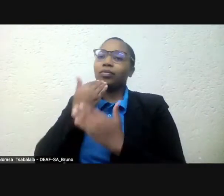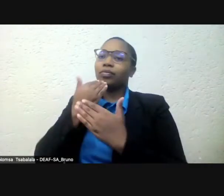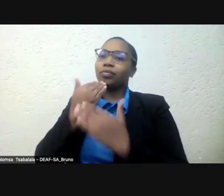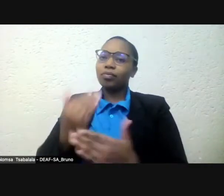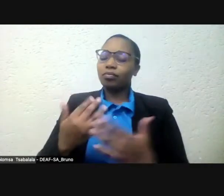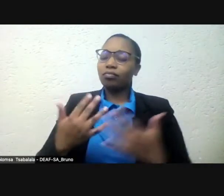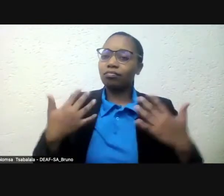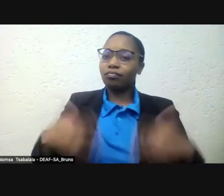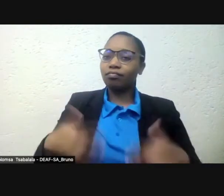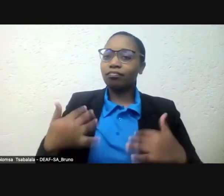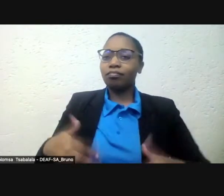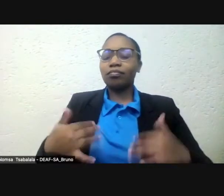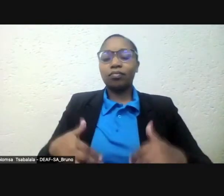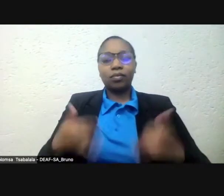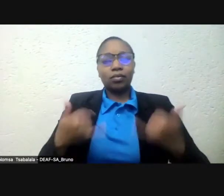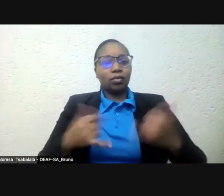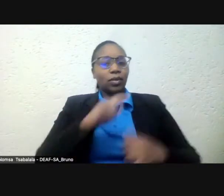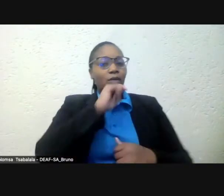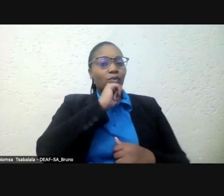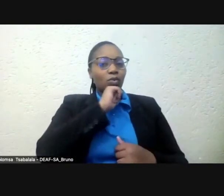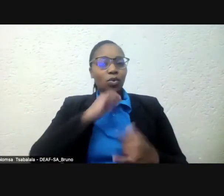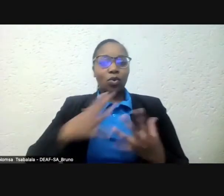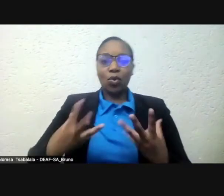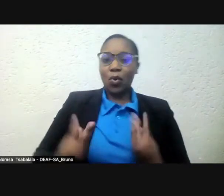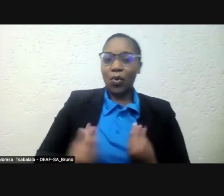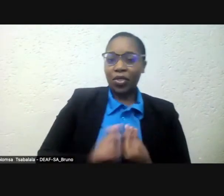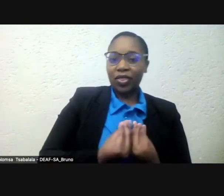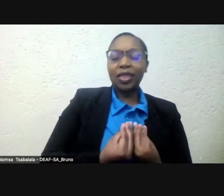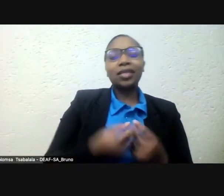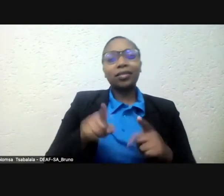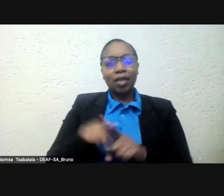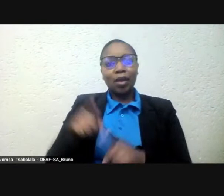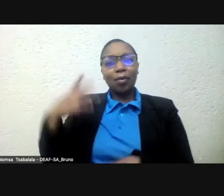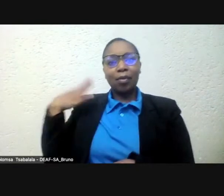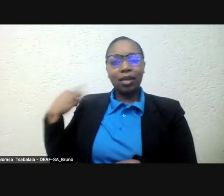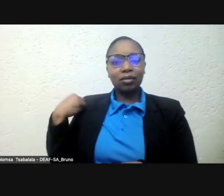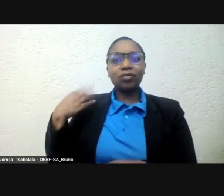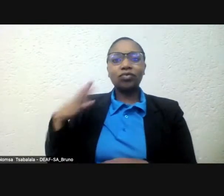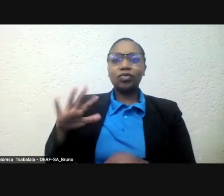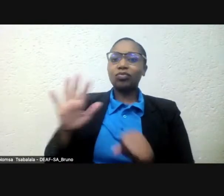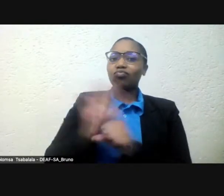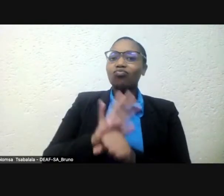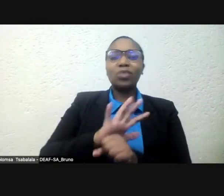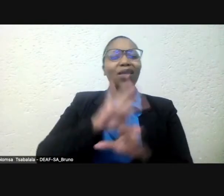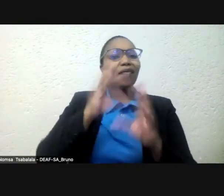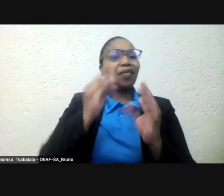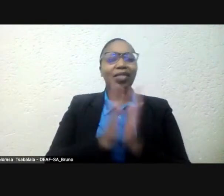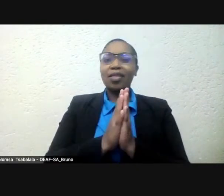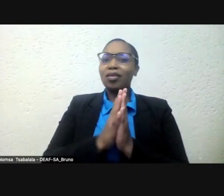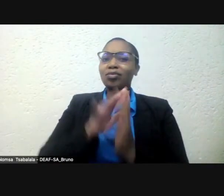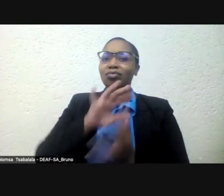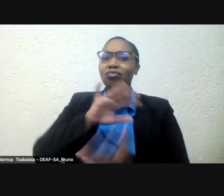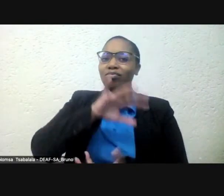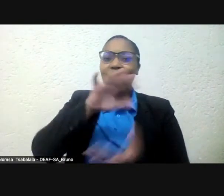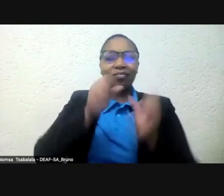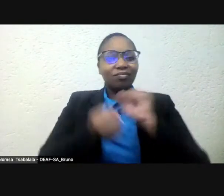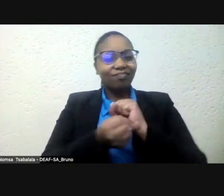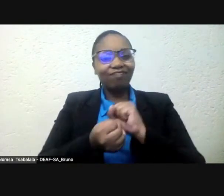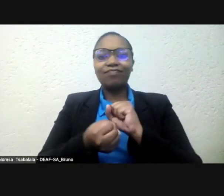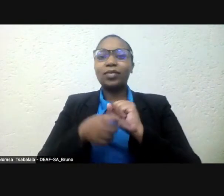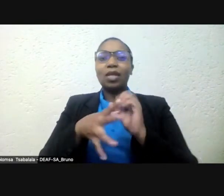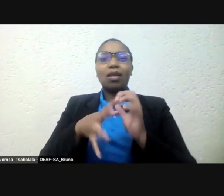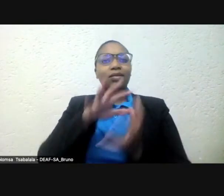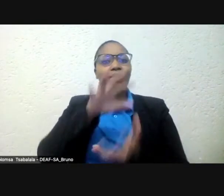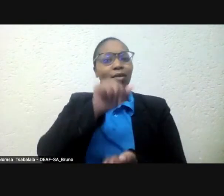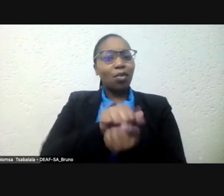us this morning. Again, the Minister has covered very well and summarized everything appropriately. I see that there's